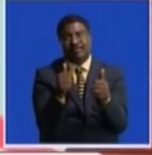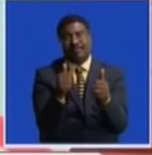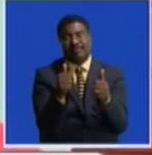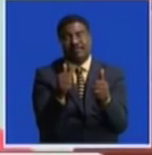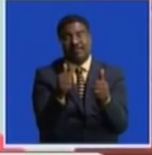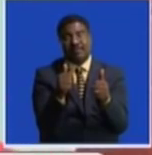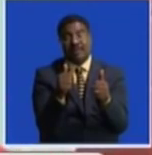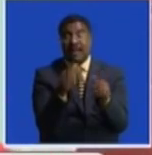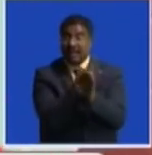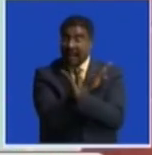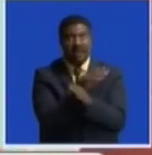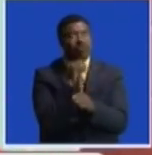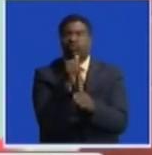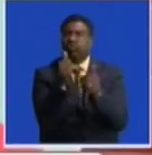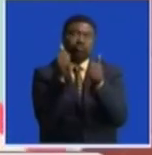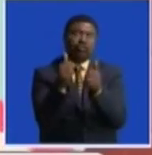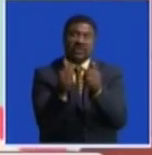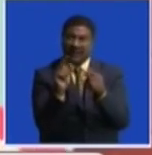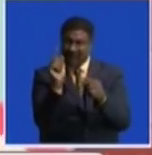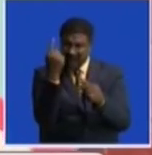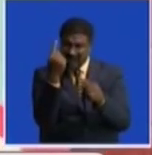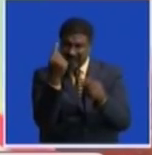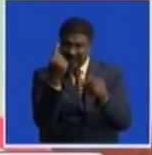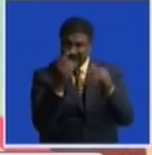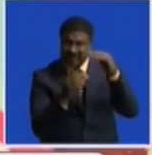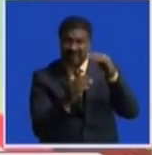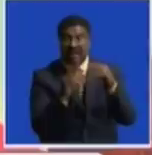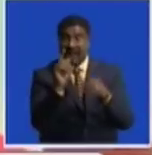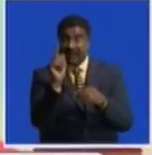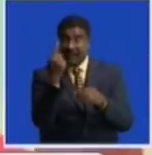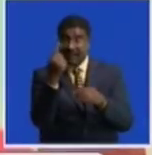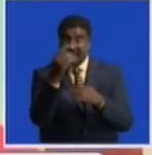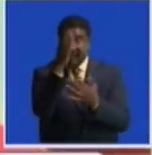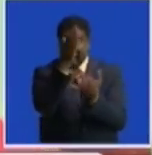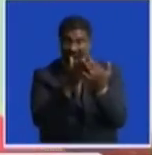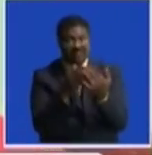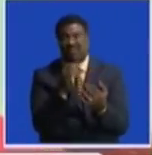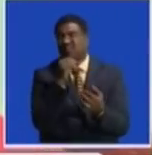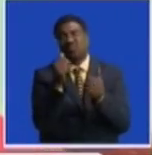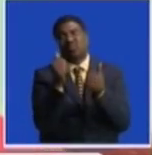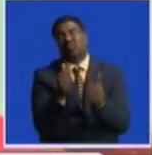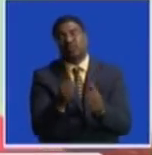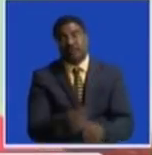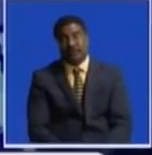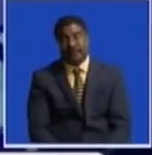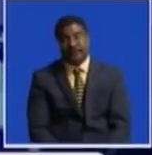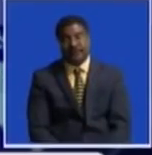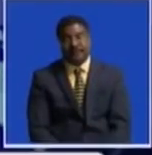Zambia didn't start well and ended on a very good note because of the score line.